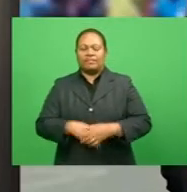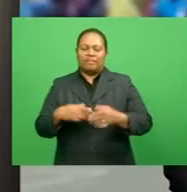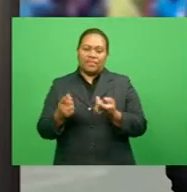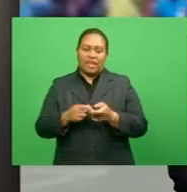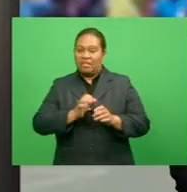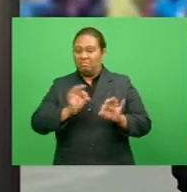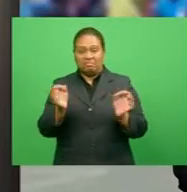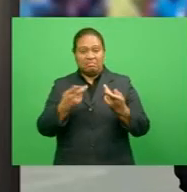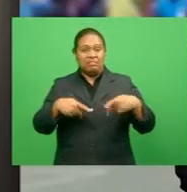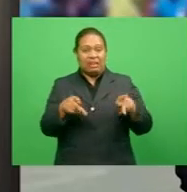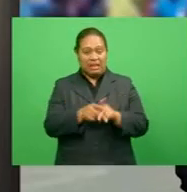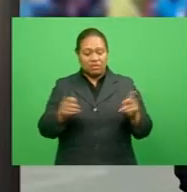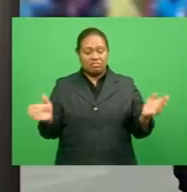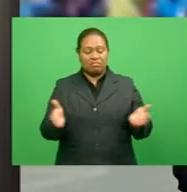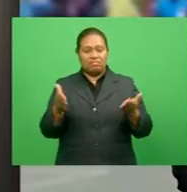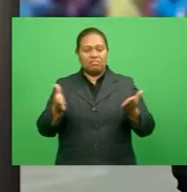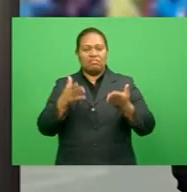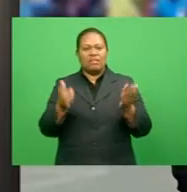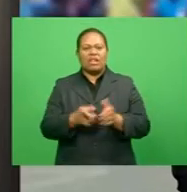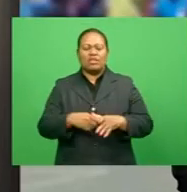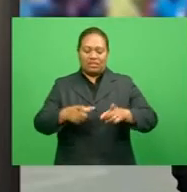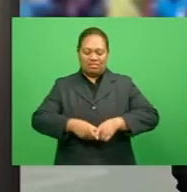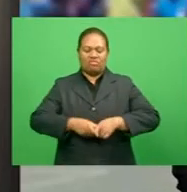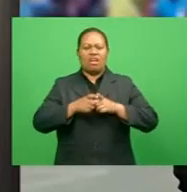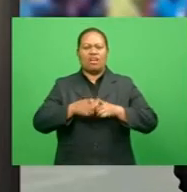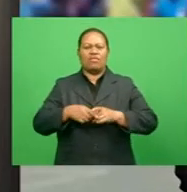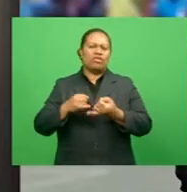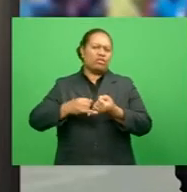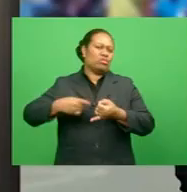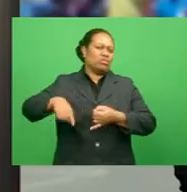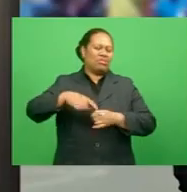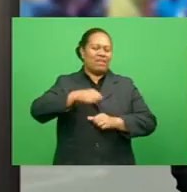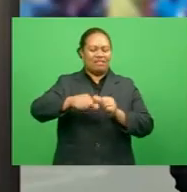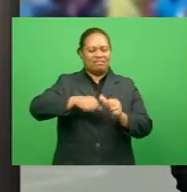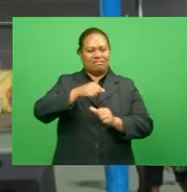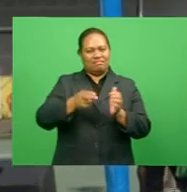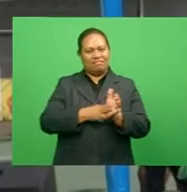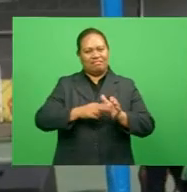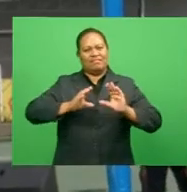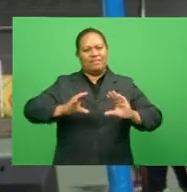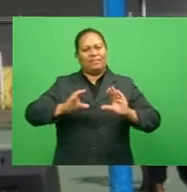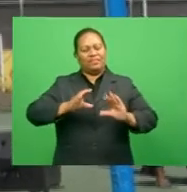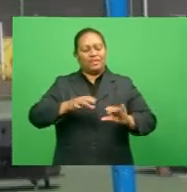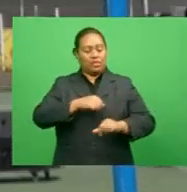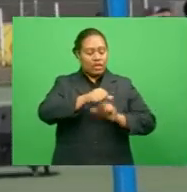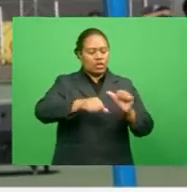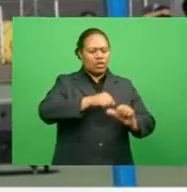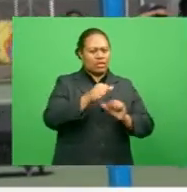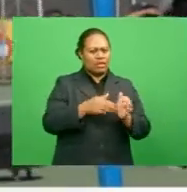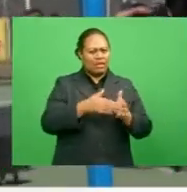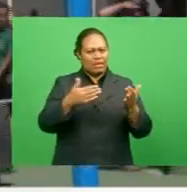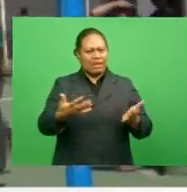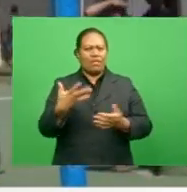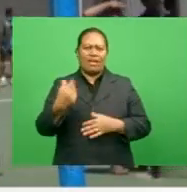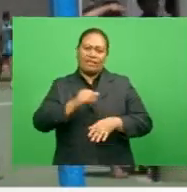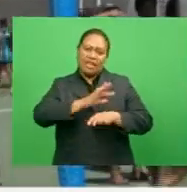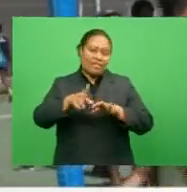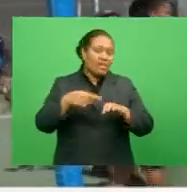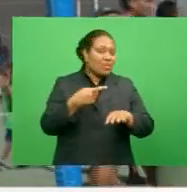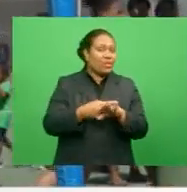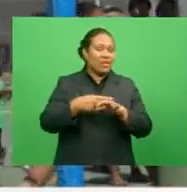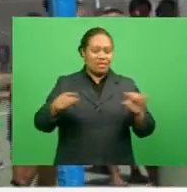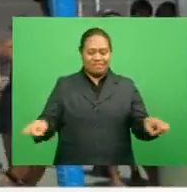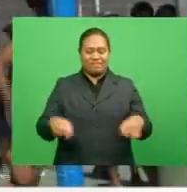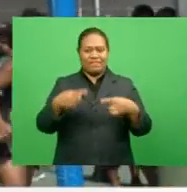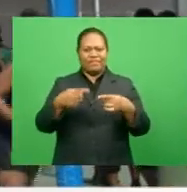Unavailability of venues is the biggest challenge faced by the Suva Netball Association. The association has rounded up its weekly league games and is